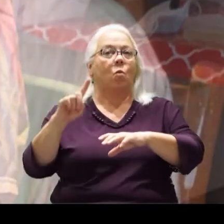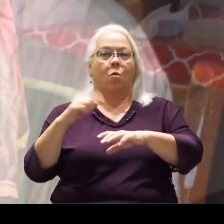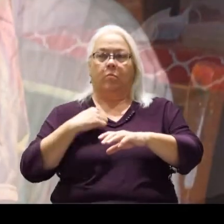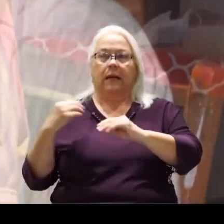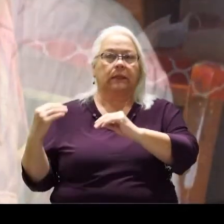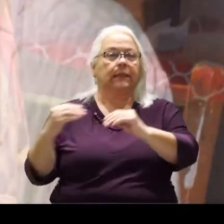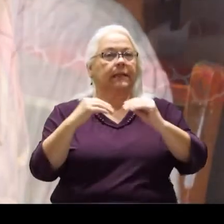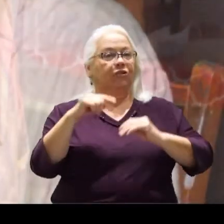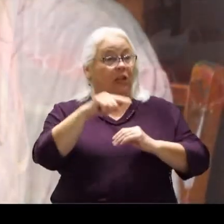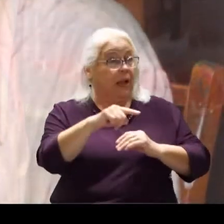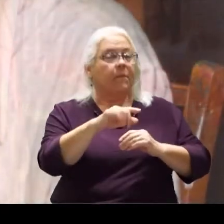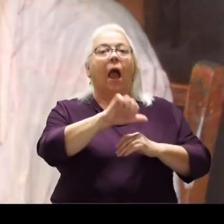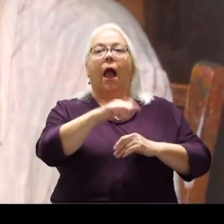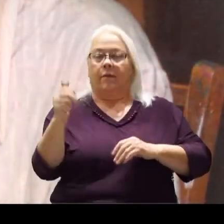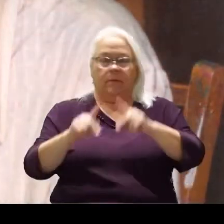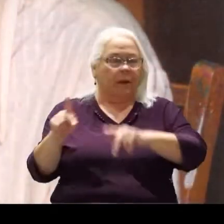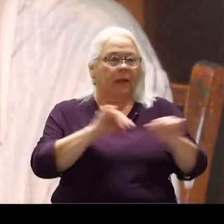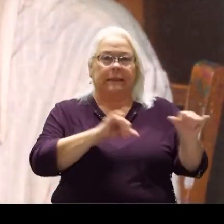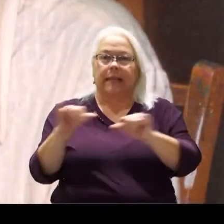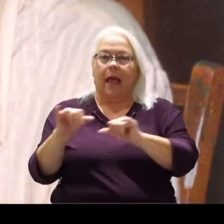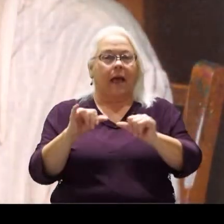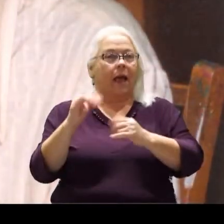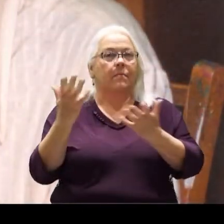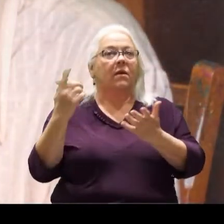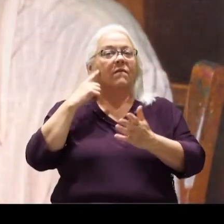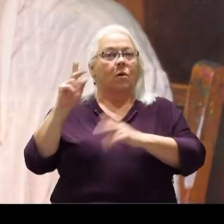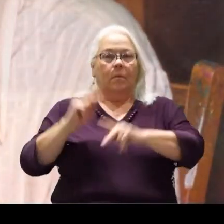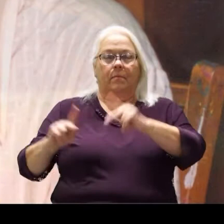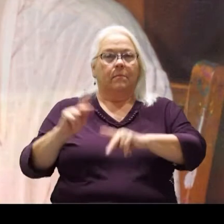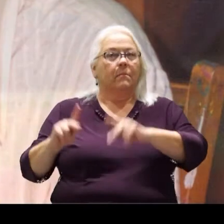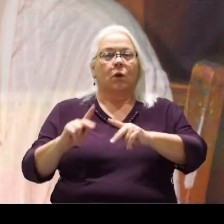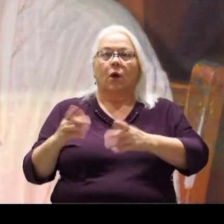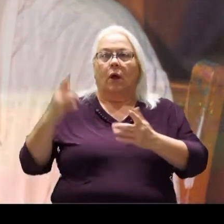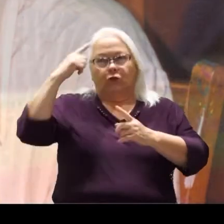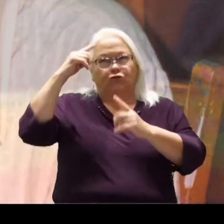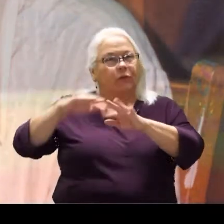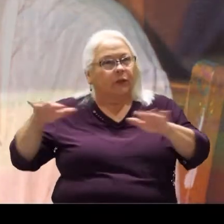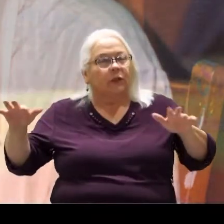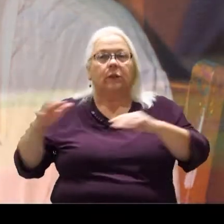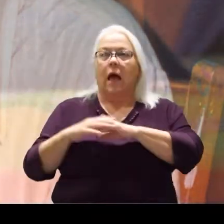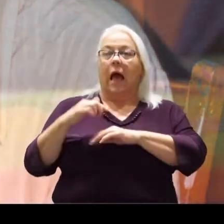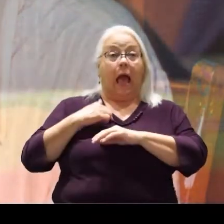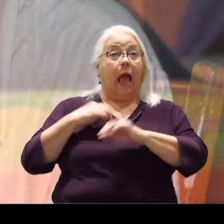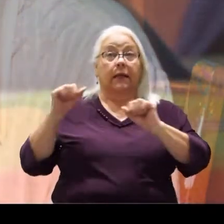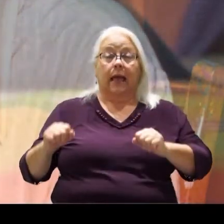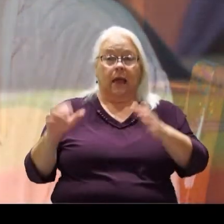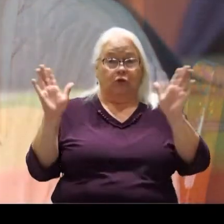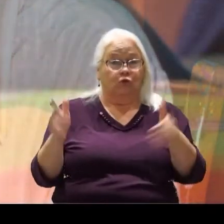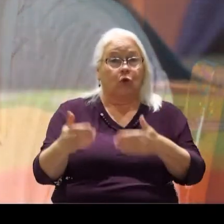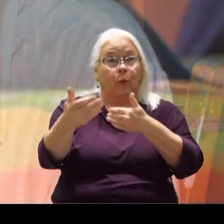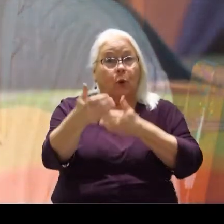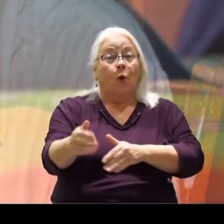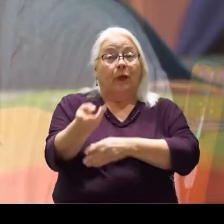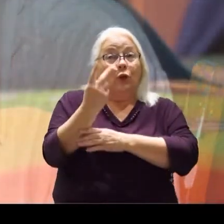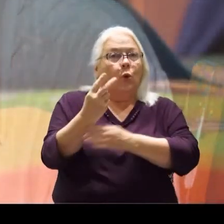take long before Heart Center grew from 2 rooms to over 10,000 square feet. Annually filled with local and national professional artists that